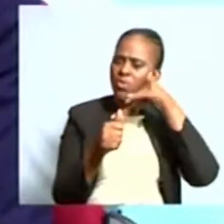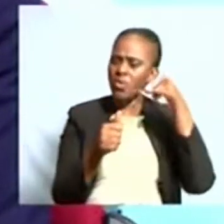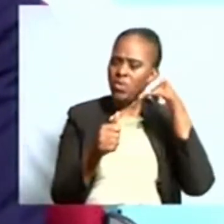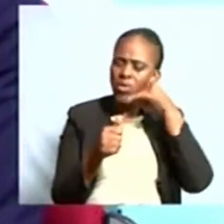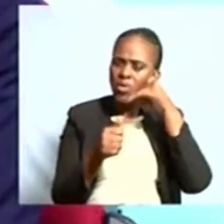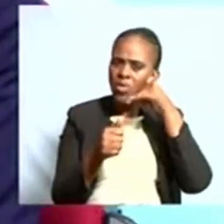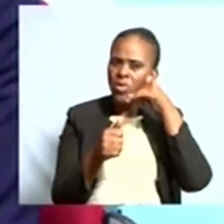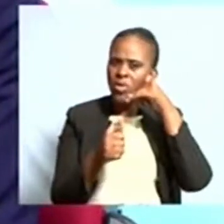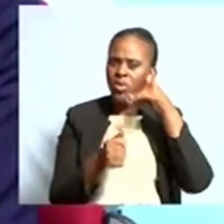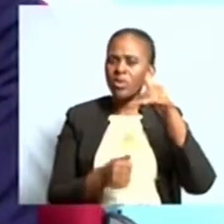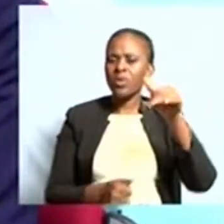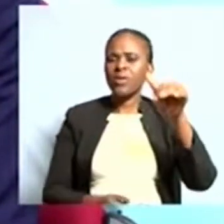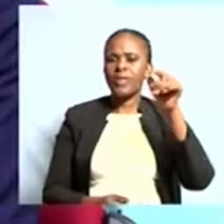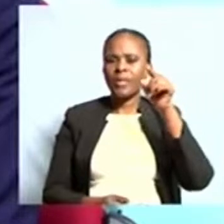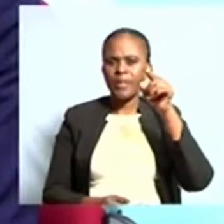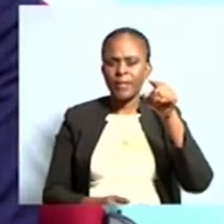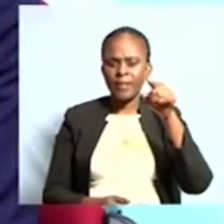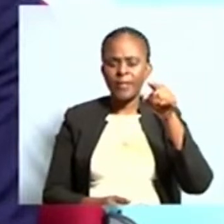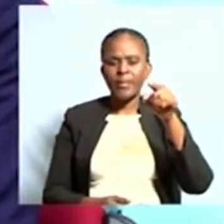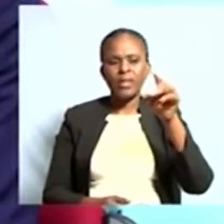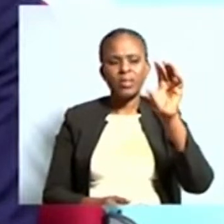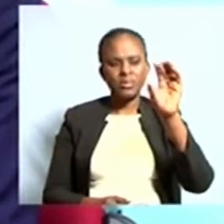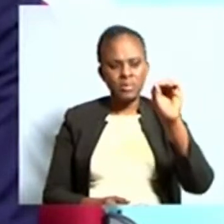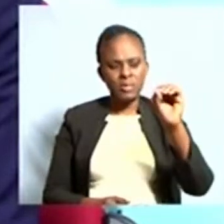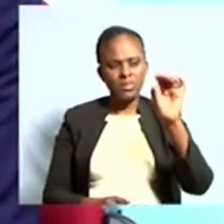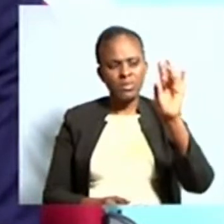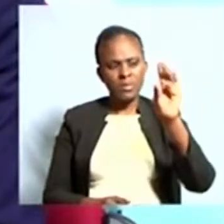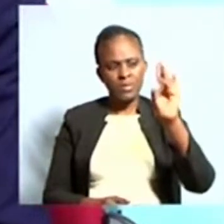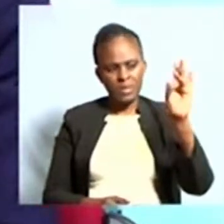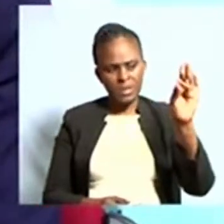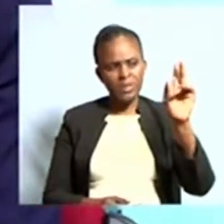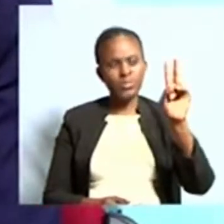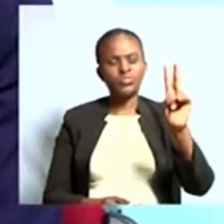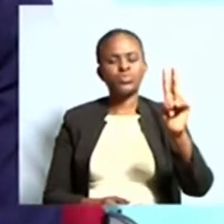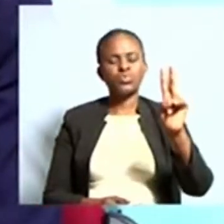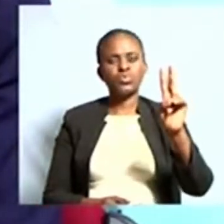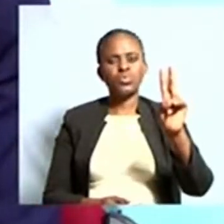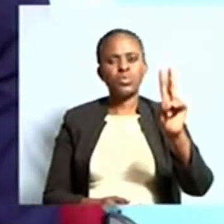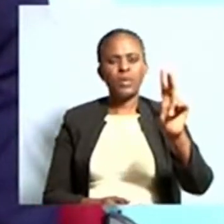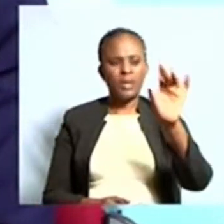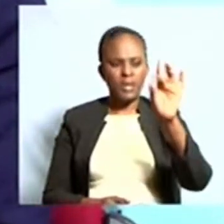active calls, you call us on 0772